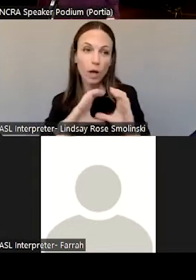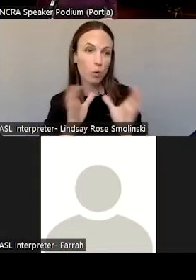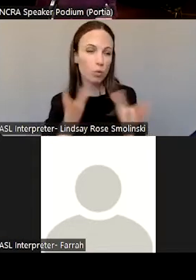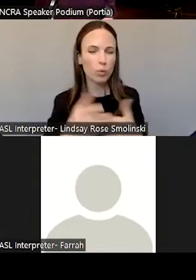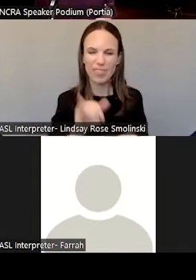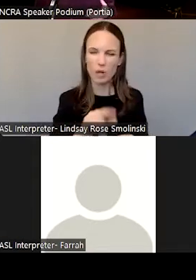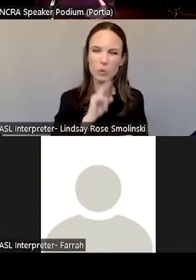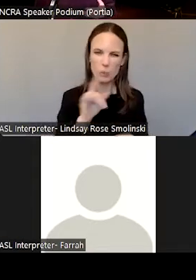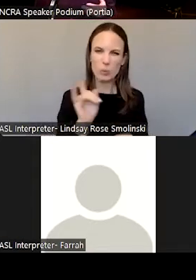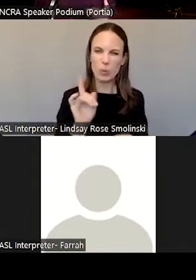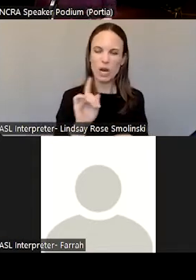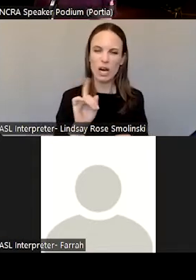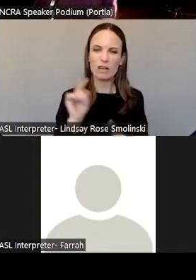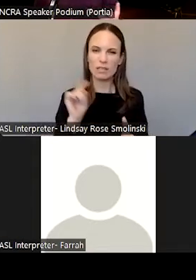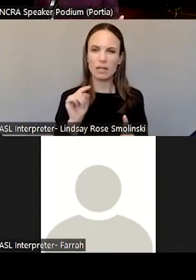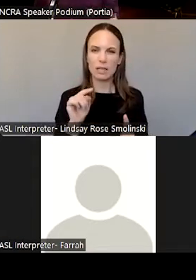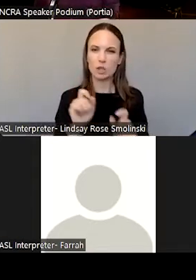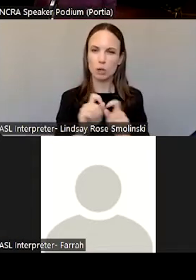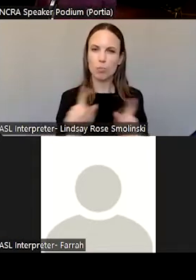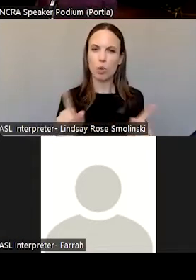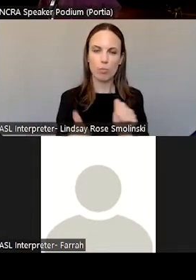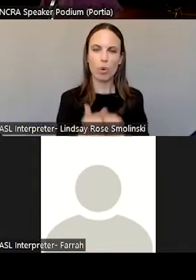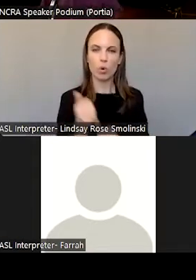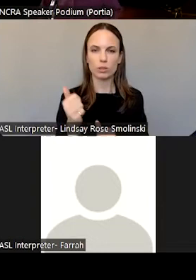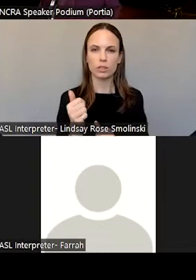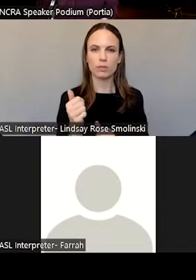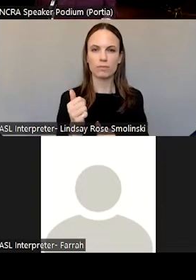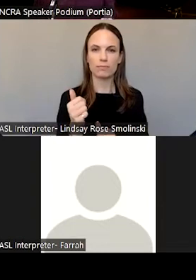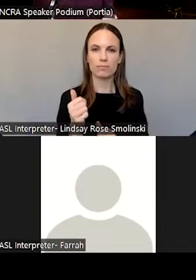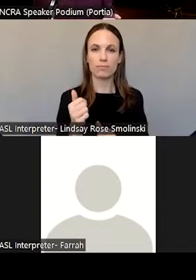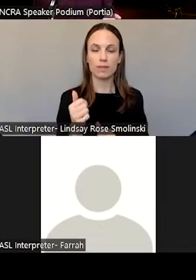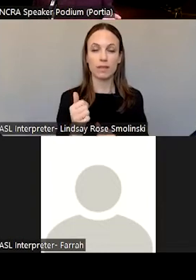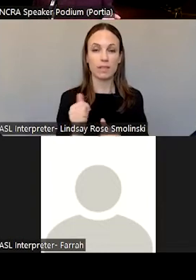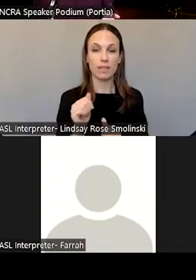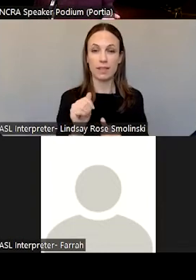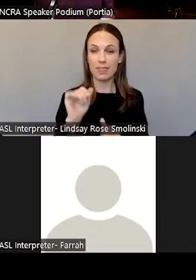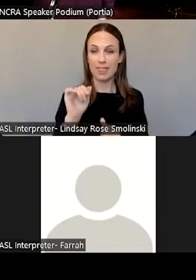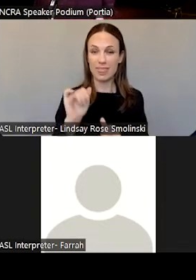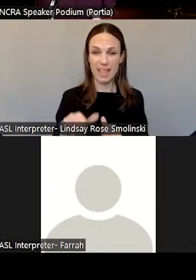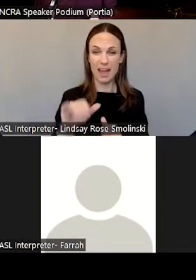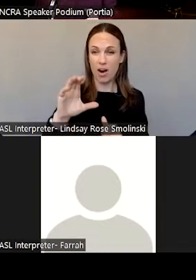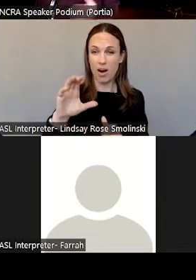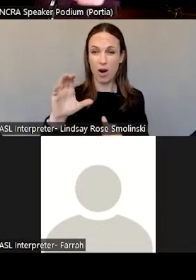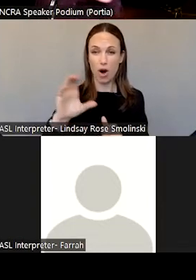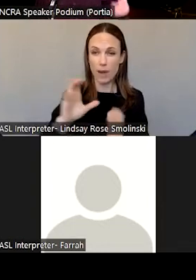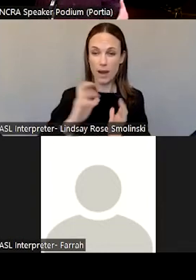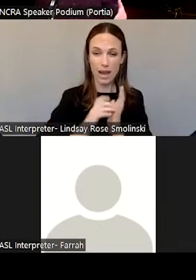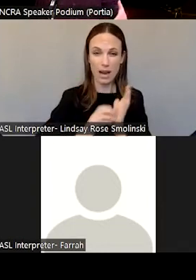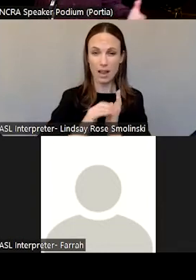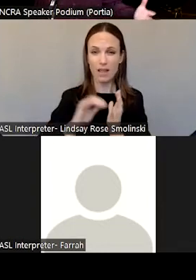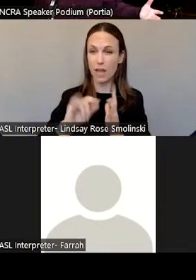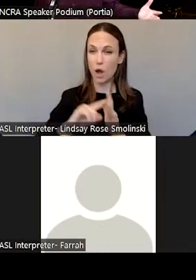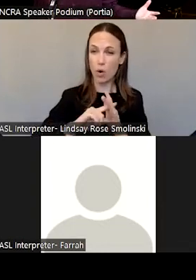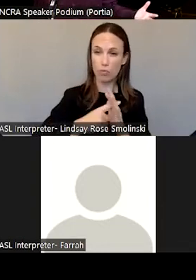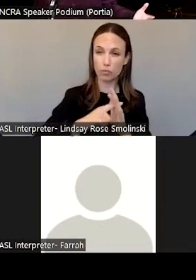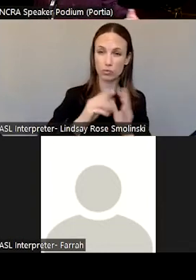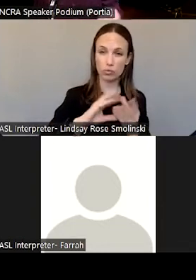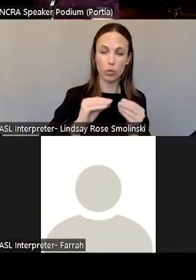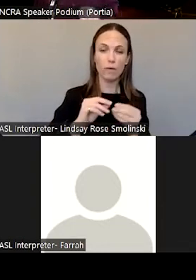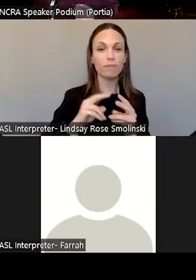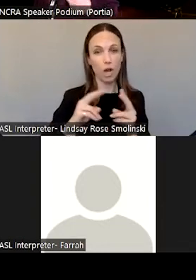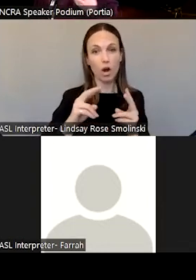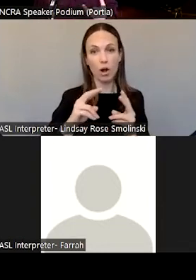that's really where it's been deployed mostly. The carbon calculator origin story was also